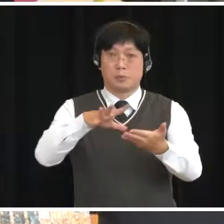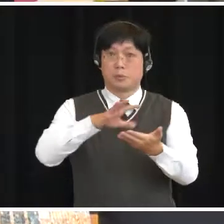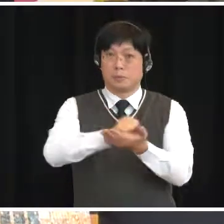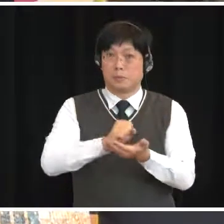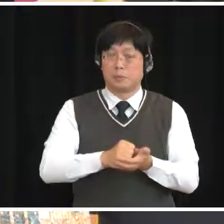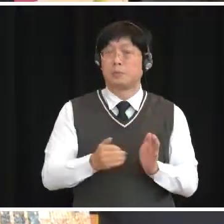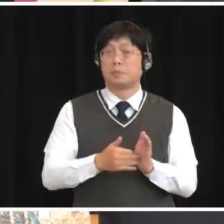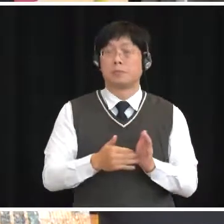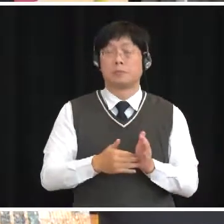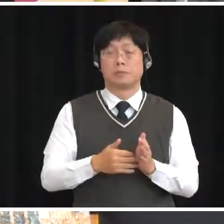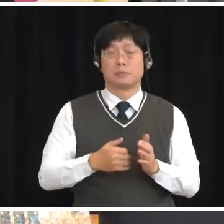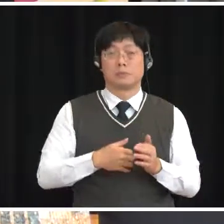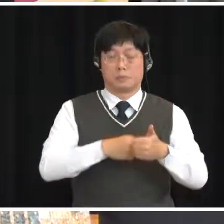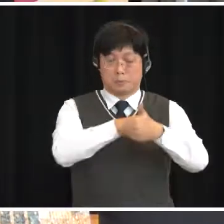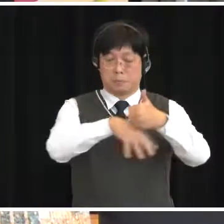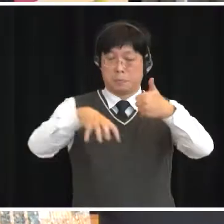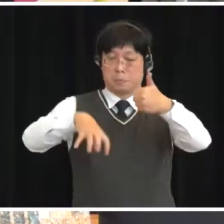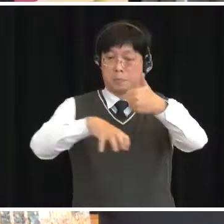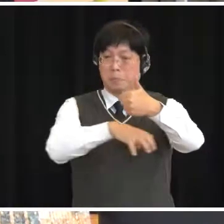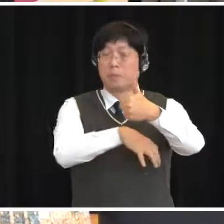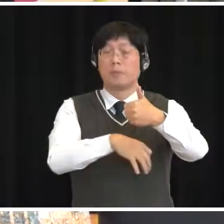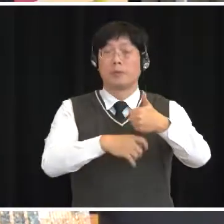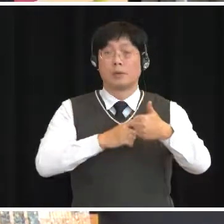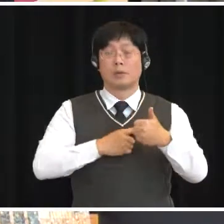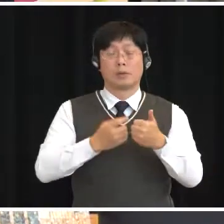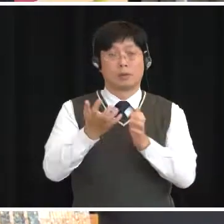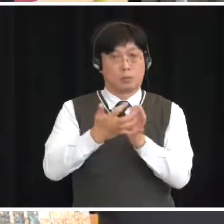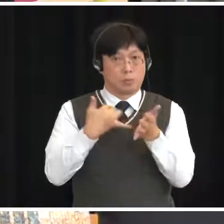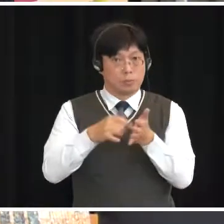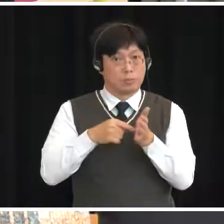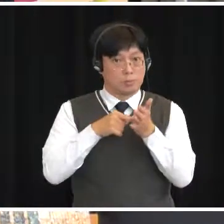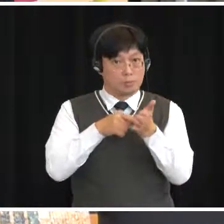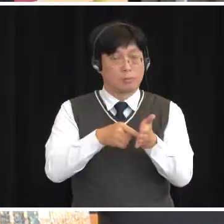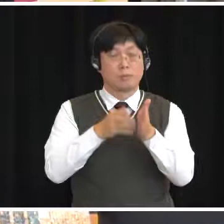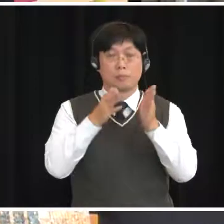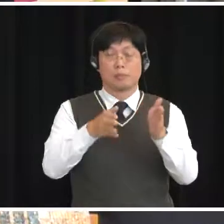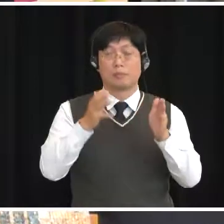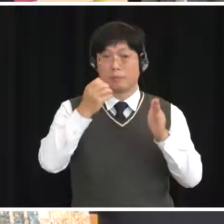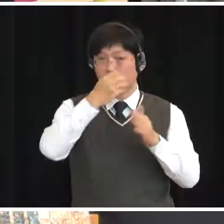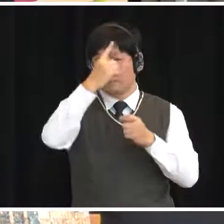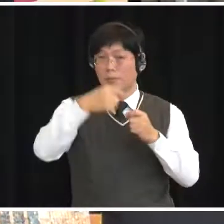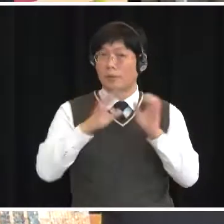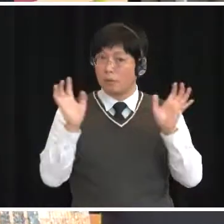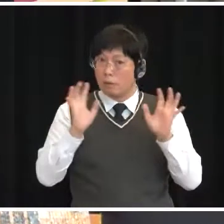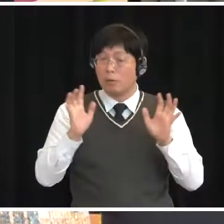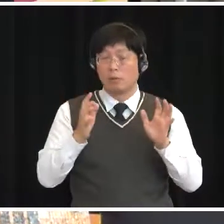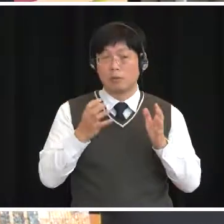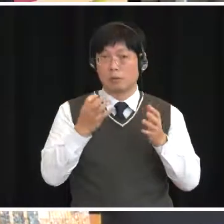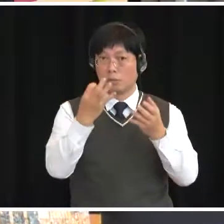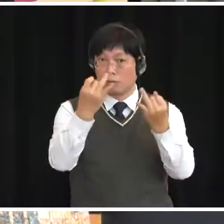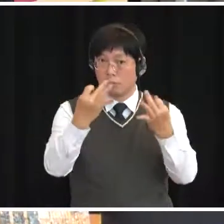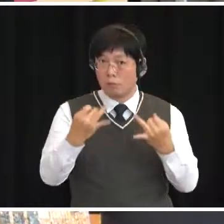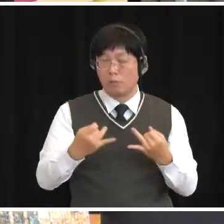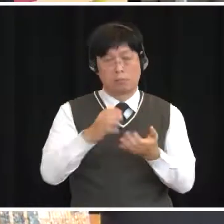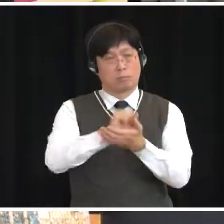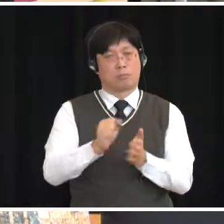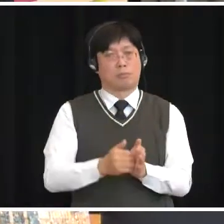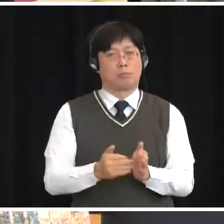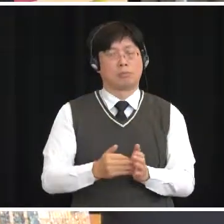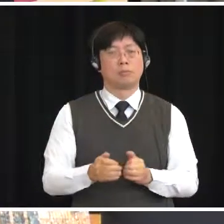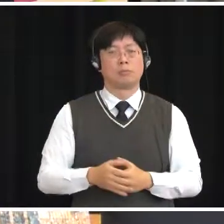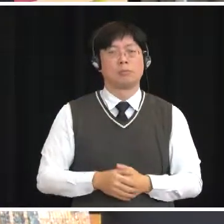I think in our report, we already spelled out the budgets from different